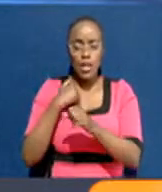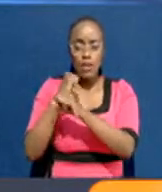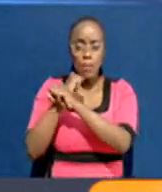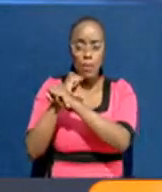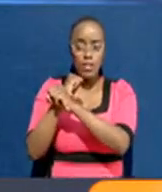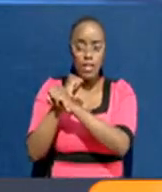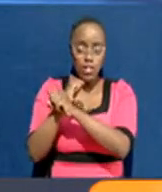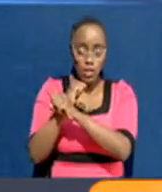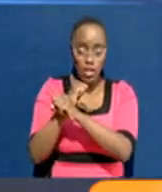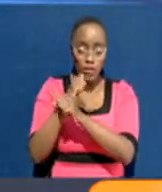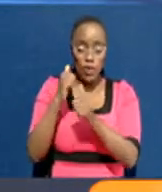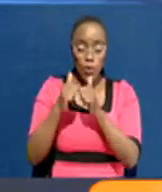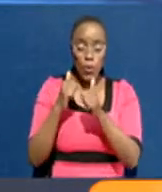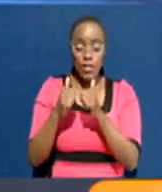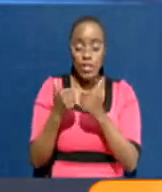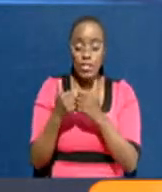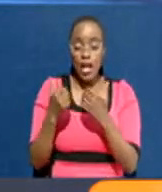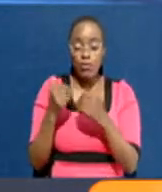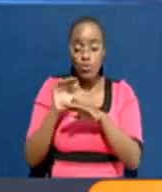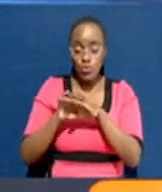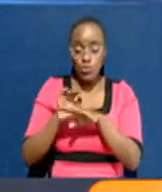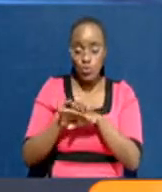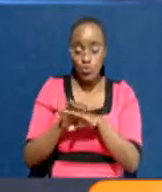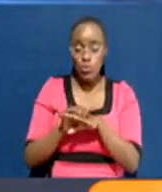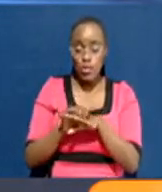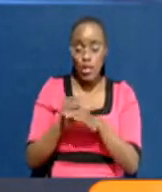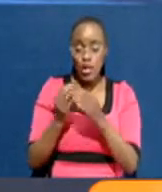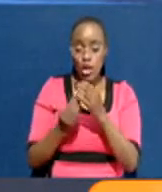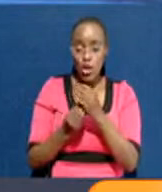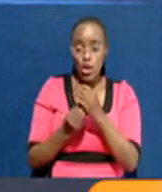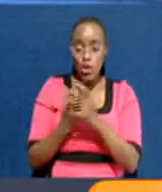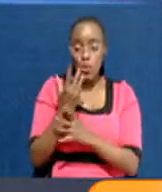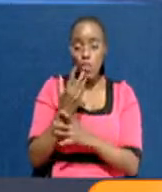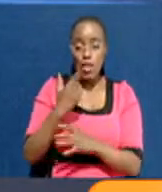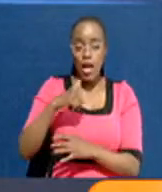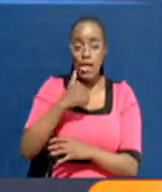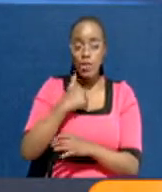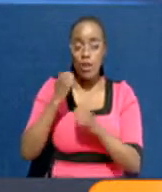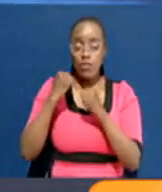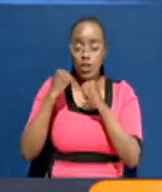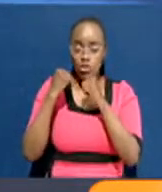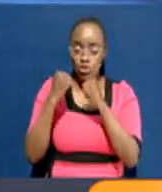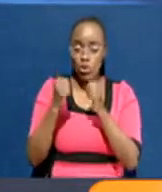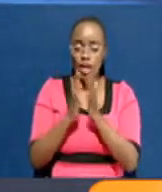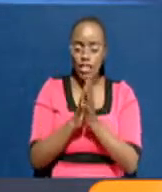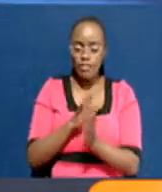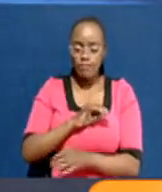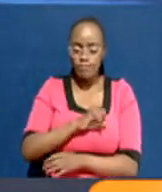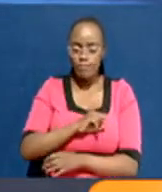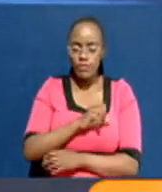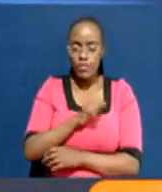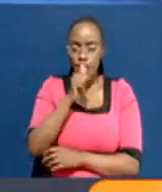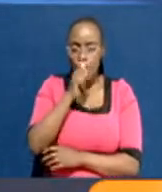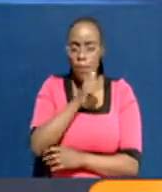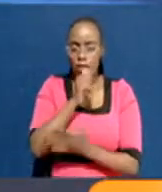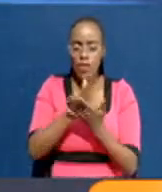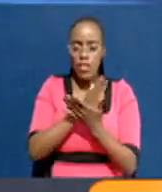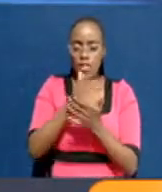mm-hmm. Which is a very healthy growth in this environment. We have a very strong and resilient private sector that continues to